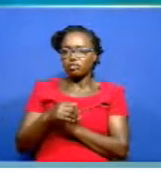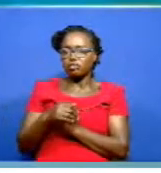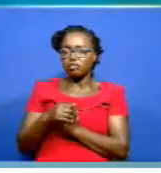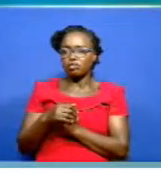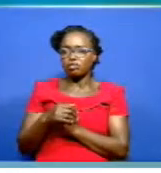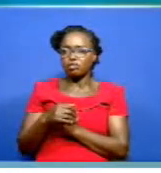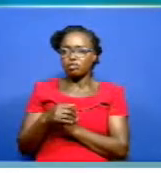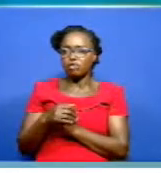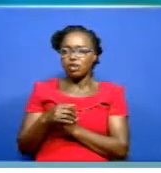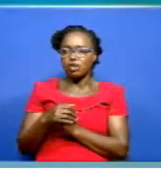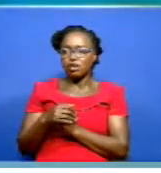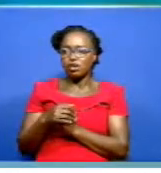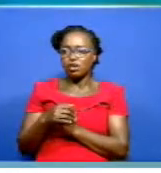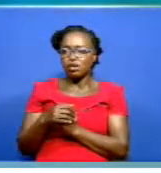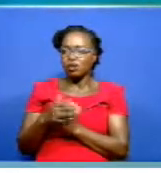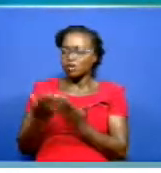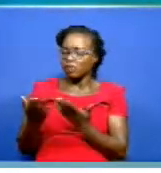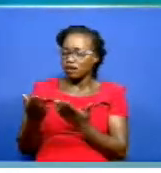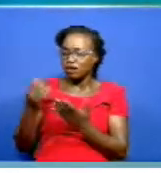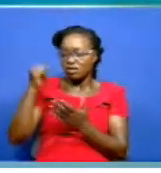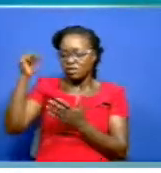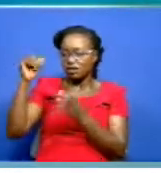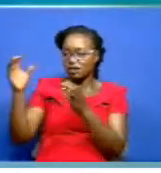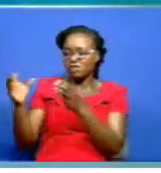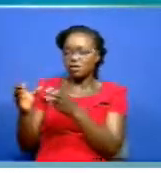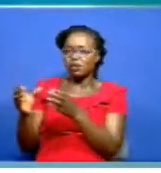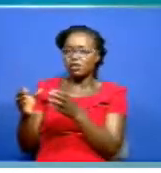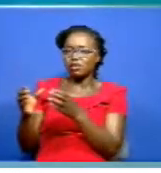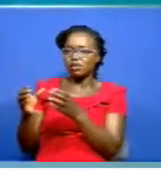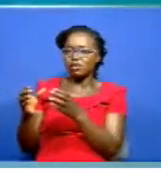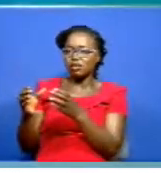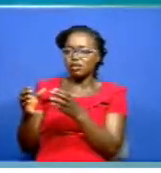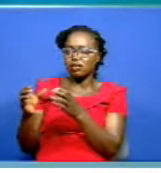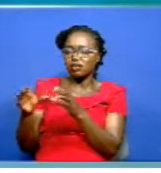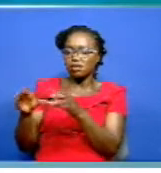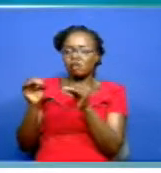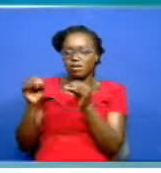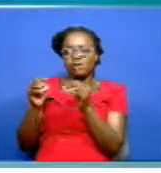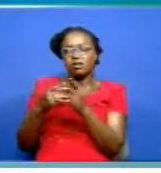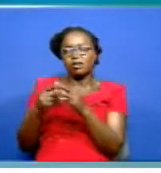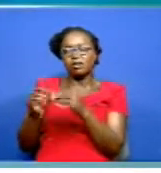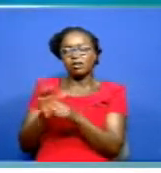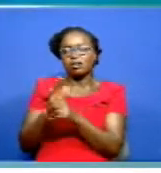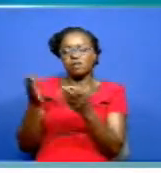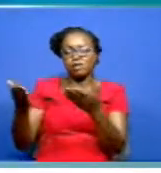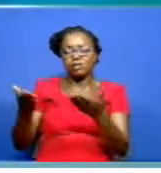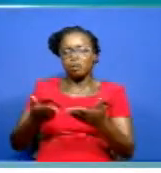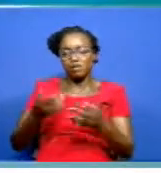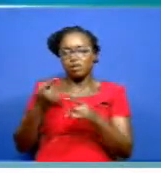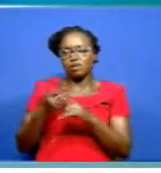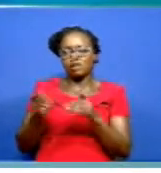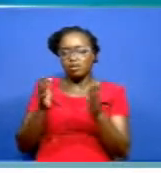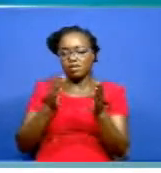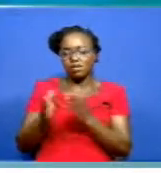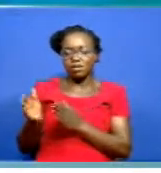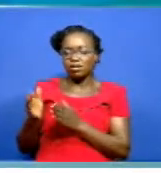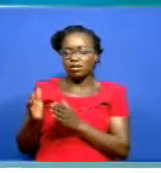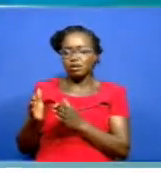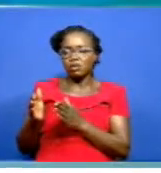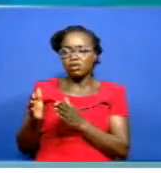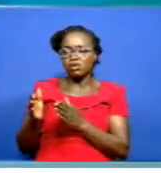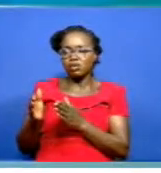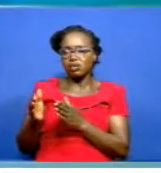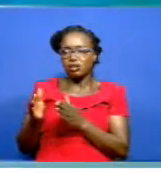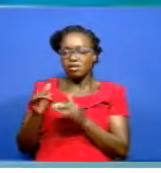let's say the political elite. Yeah, the political elite would like to take it, then they're most welcome. But as we had planned, because we're